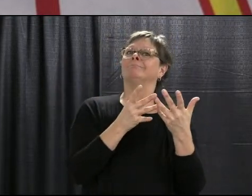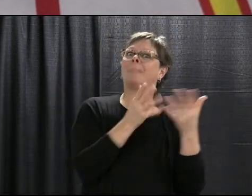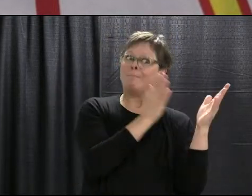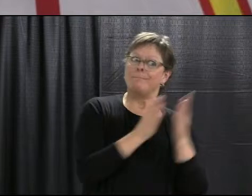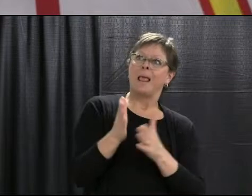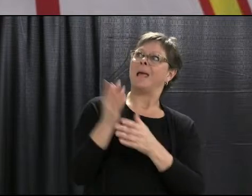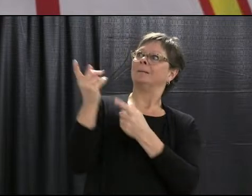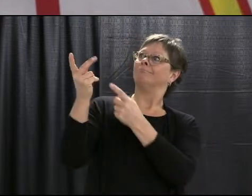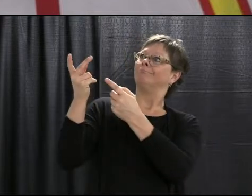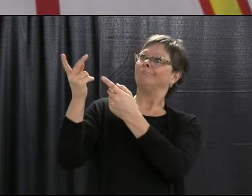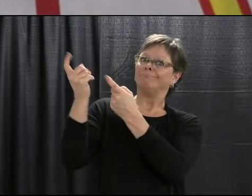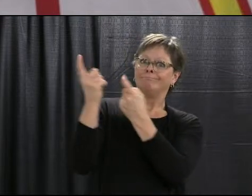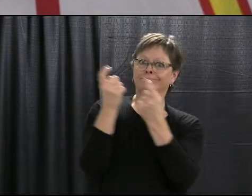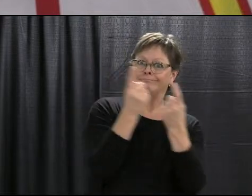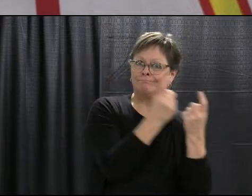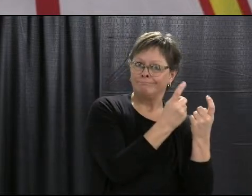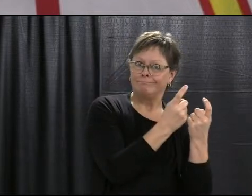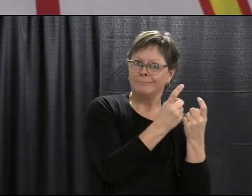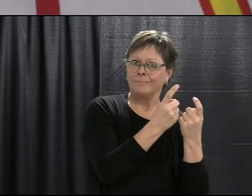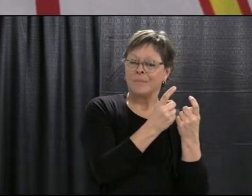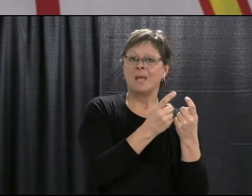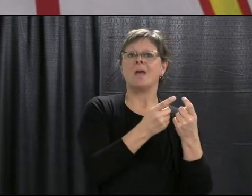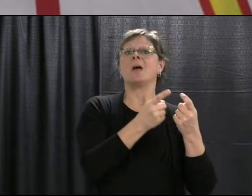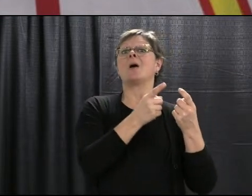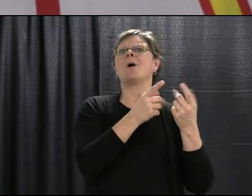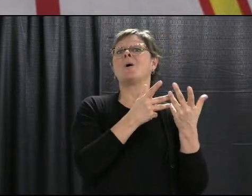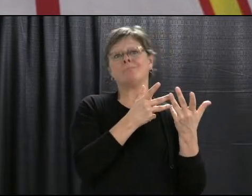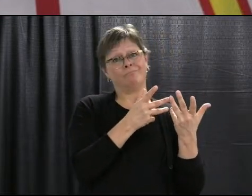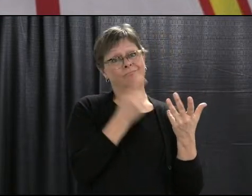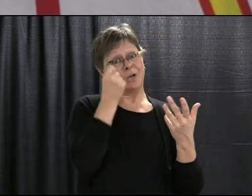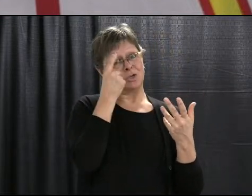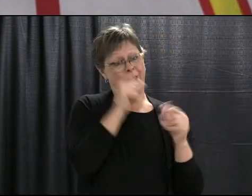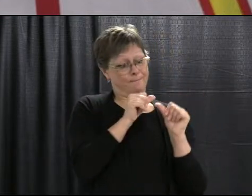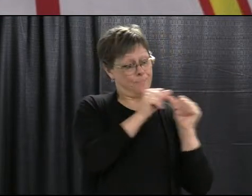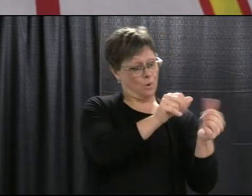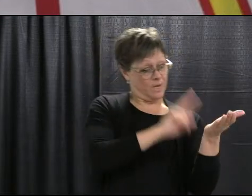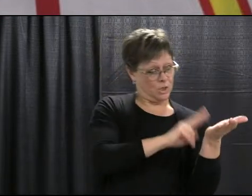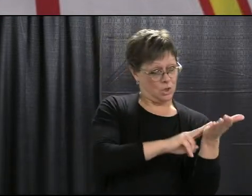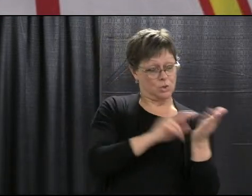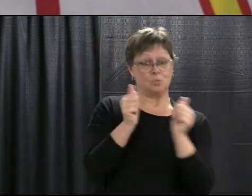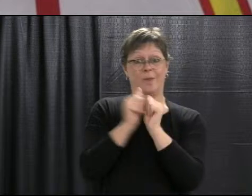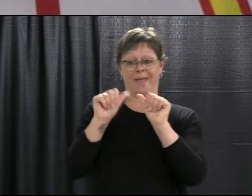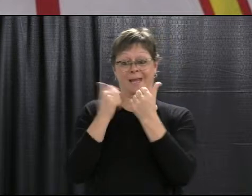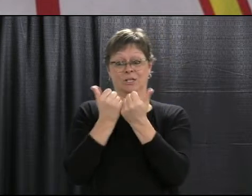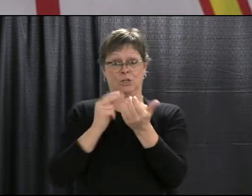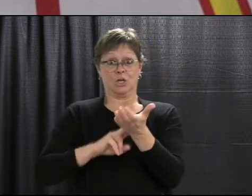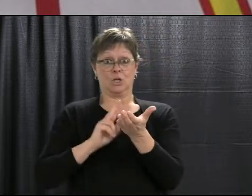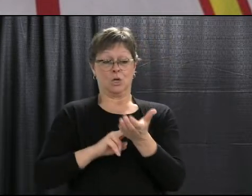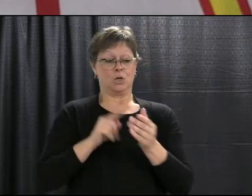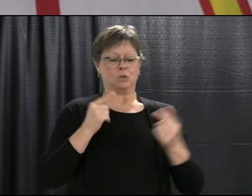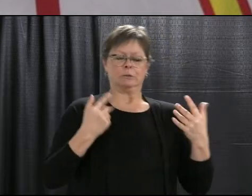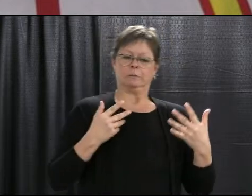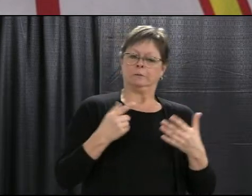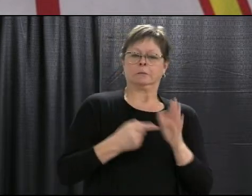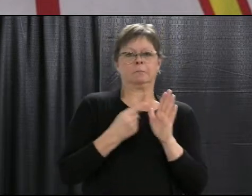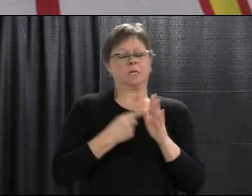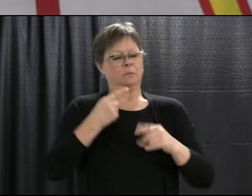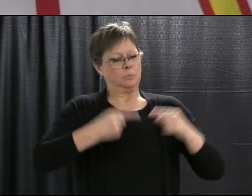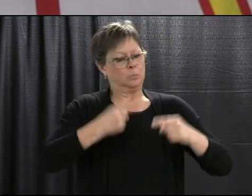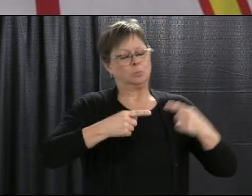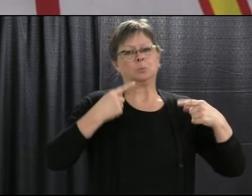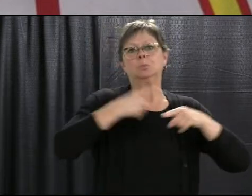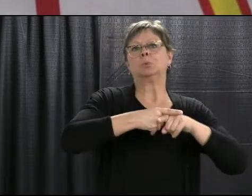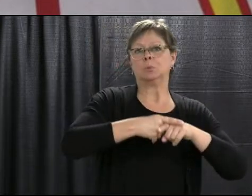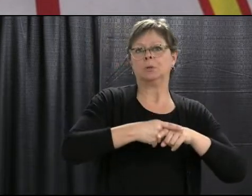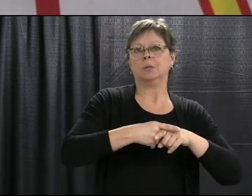by side with a permanent nurse, it creates morale issues. And again, a huge thank you to our permanent nurses who have